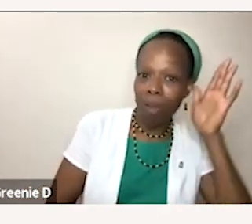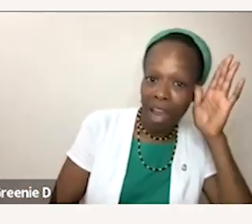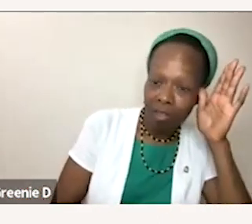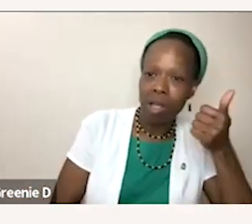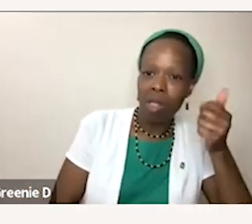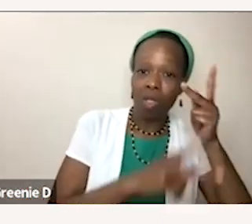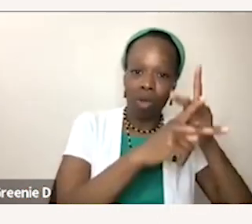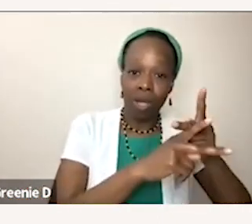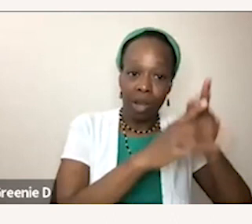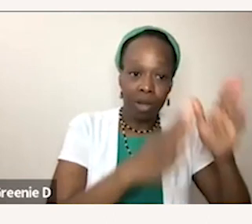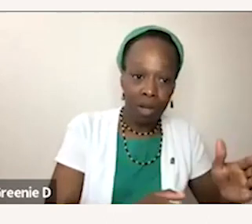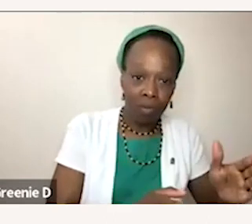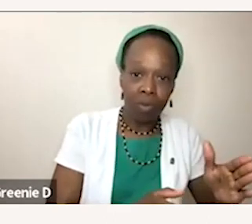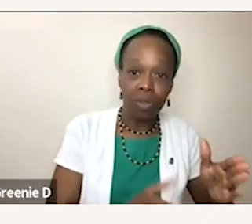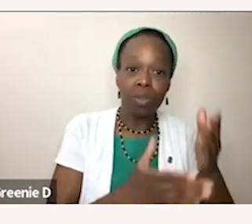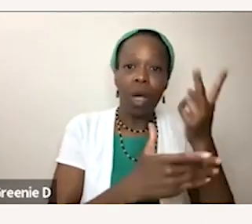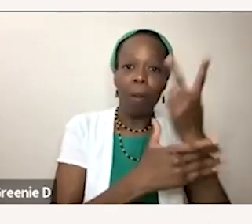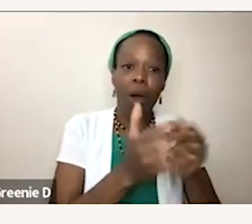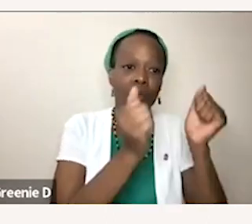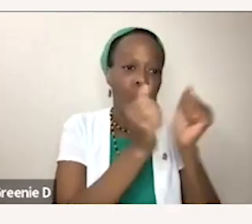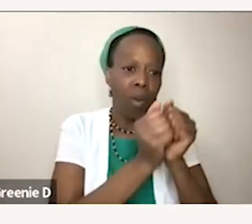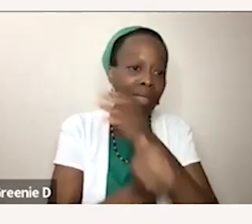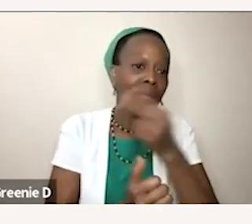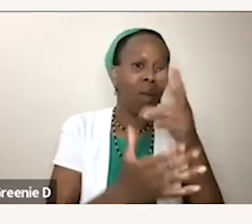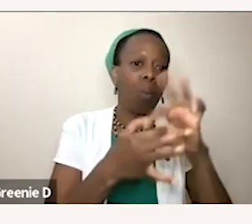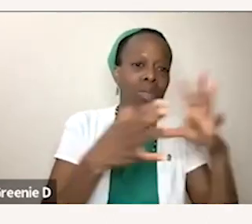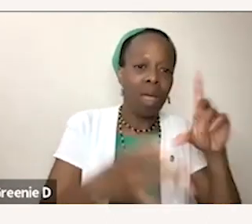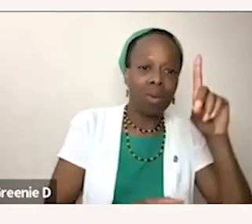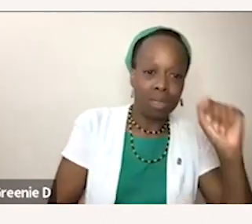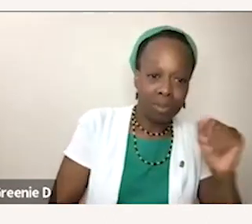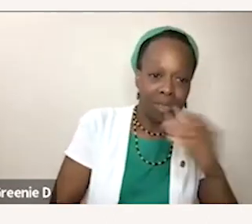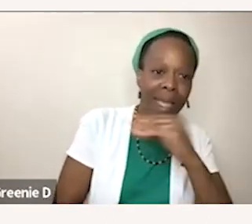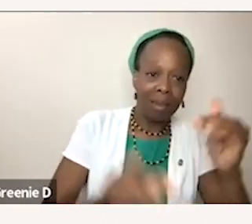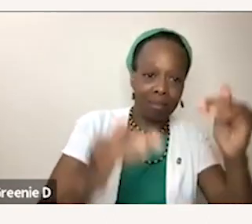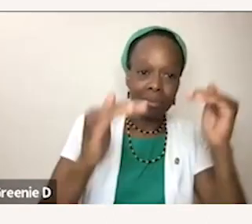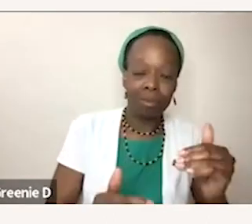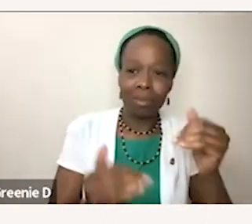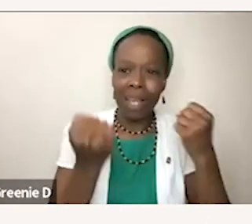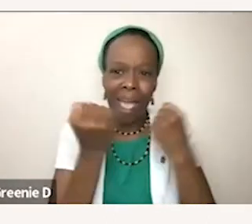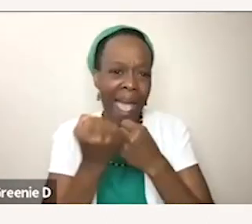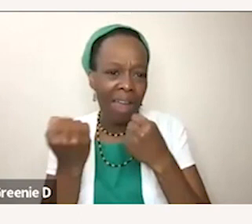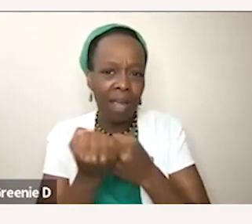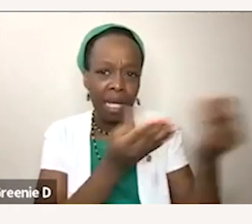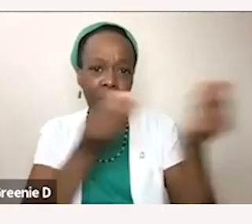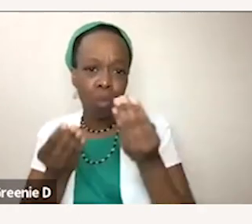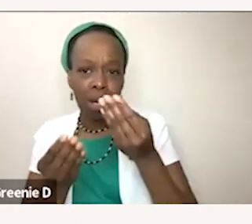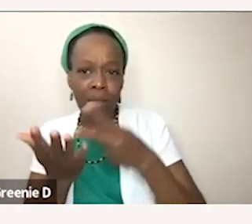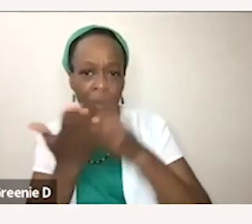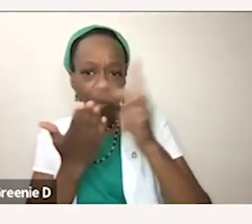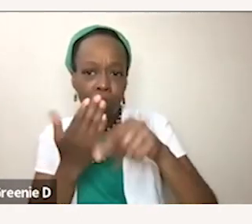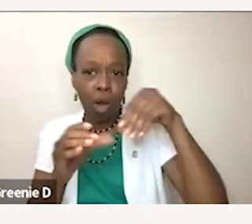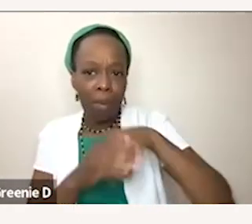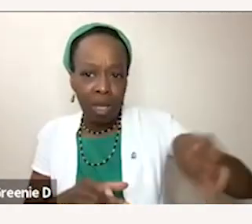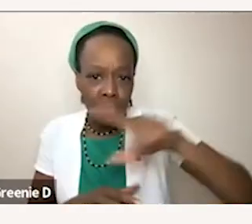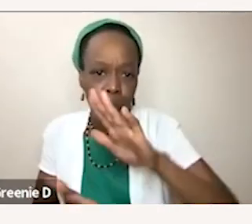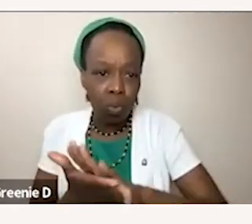without disabilities, of course, advocating for bringing the Just Say Hi program to your school, reaching out to